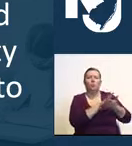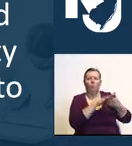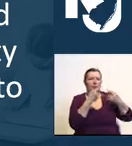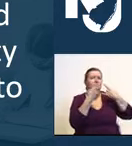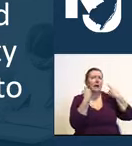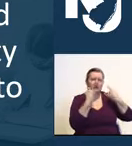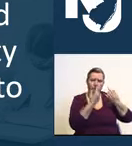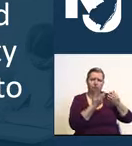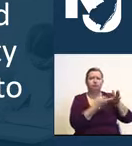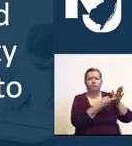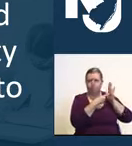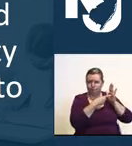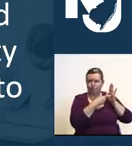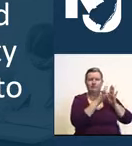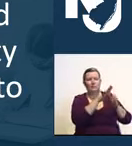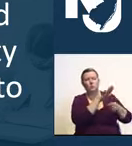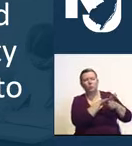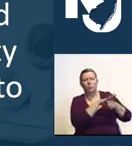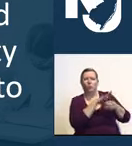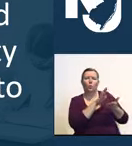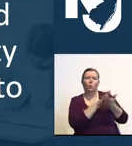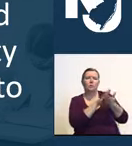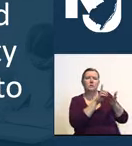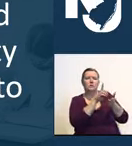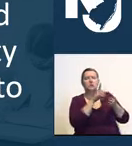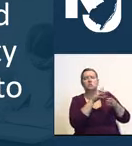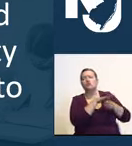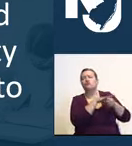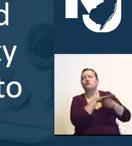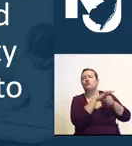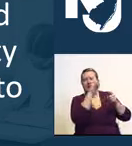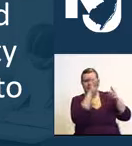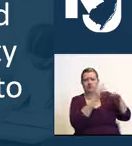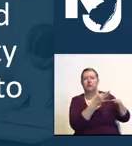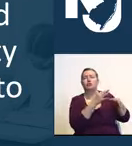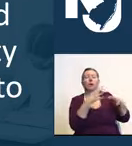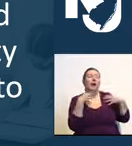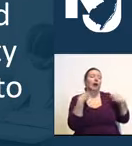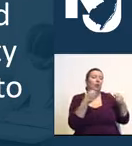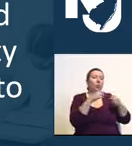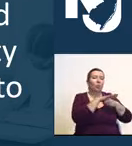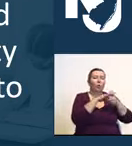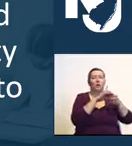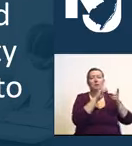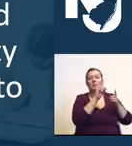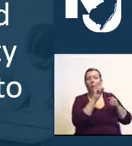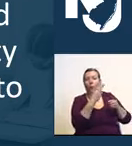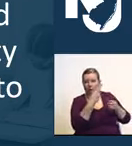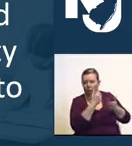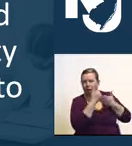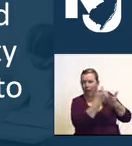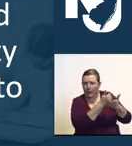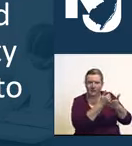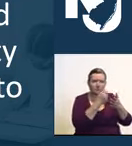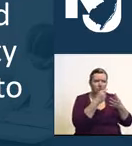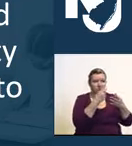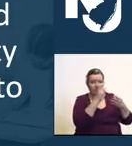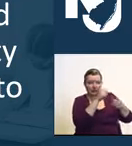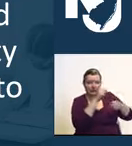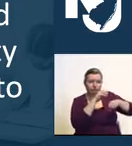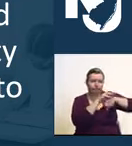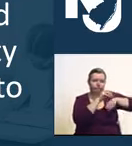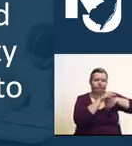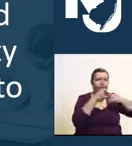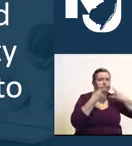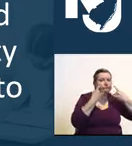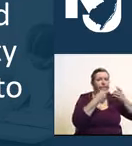with the input of the local health authorities and the local health realities. Of course, nothing will or can prevent any